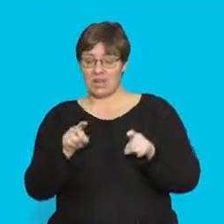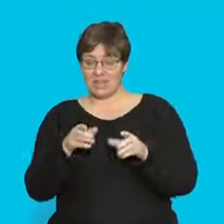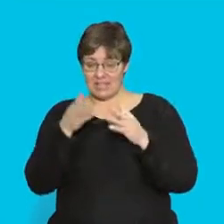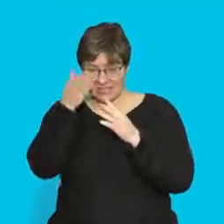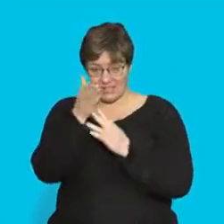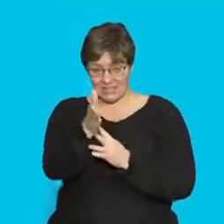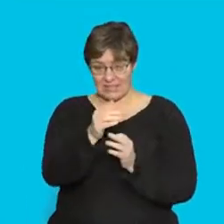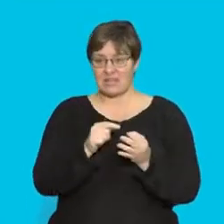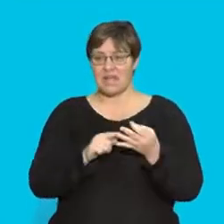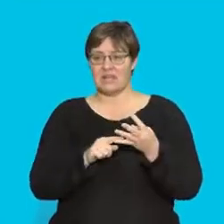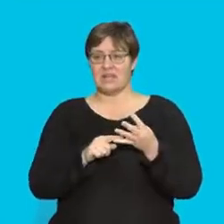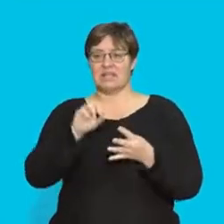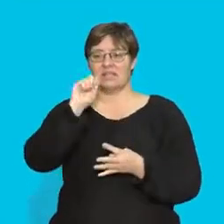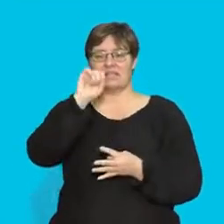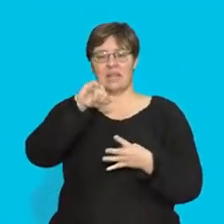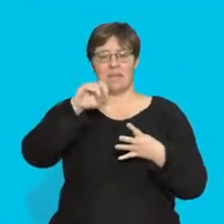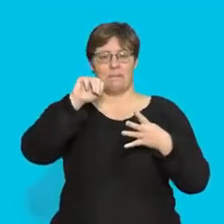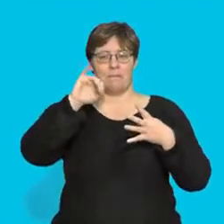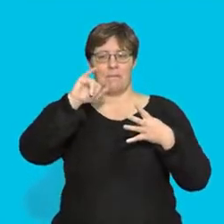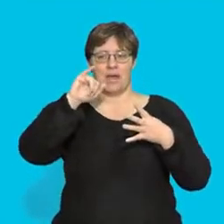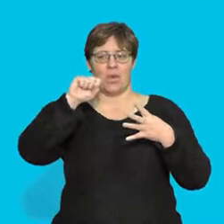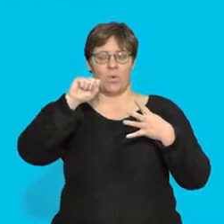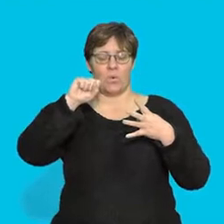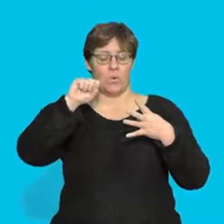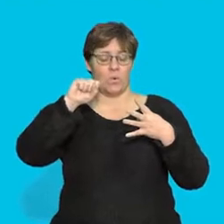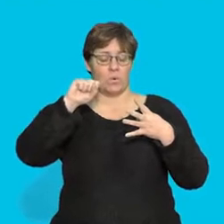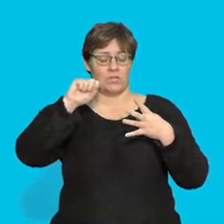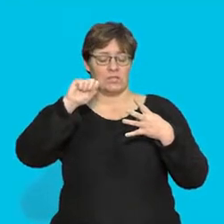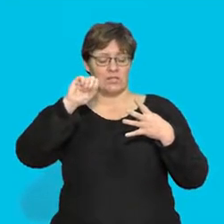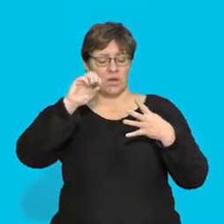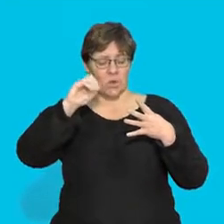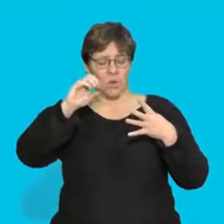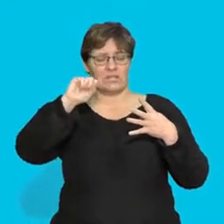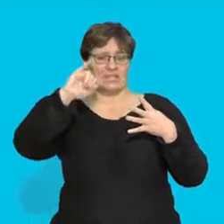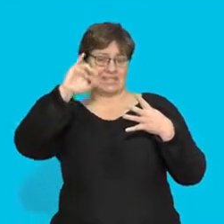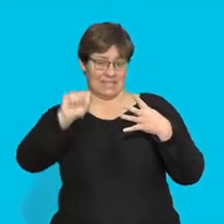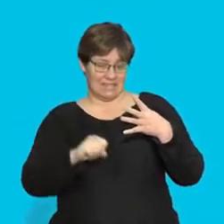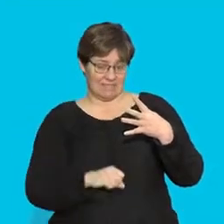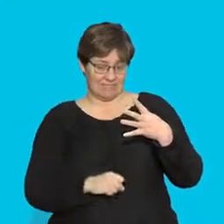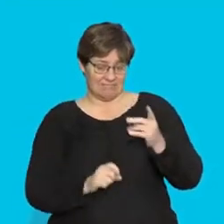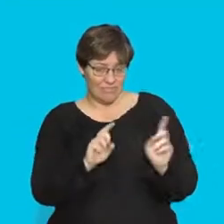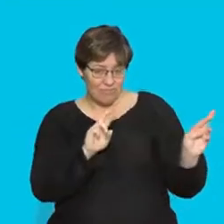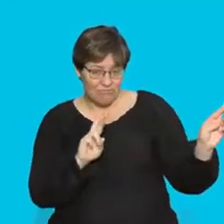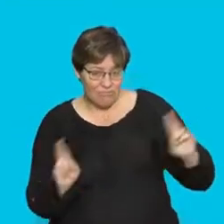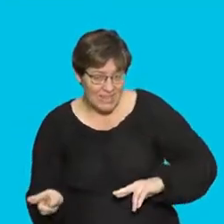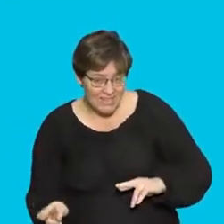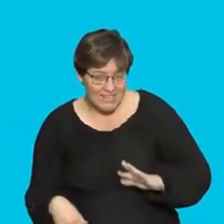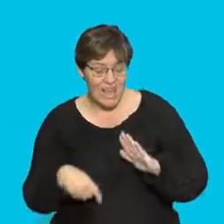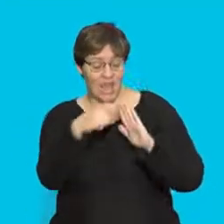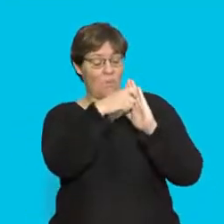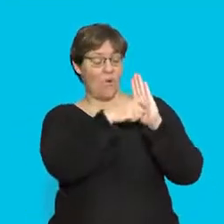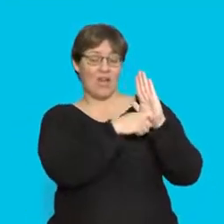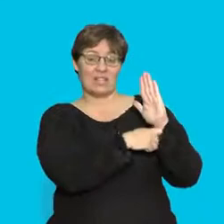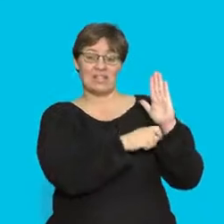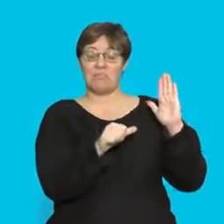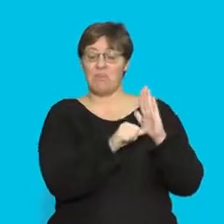specialization, and symbiosis. So, are you ready for our